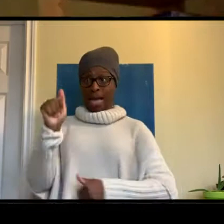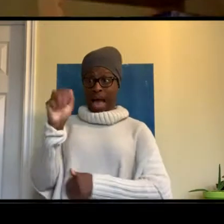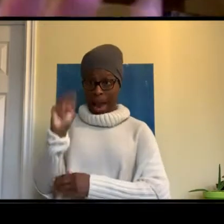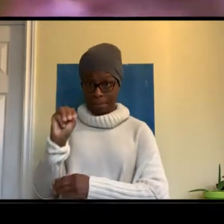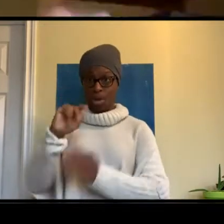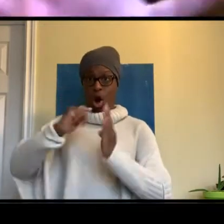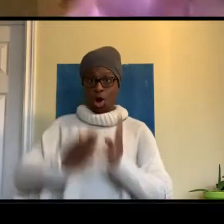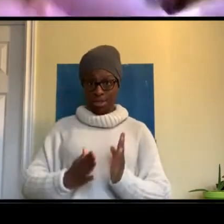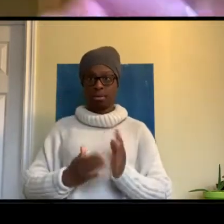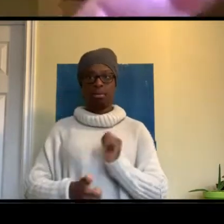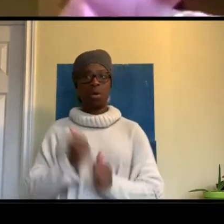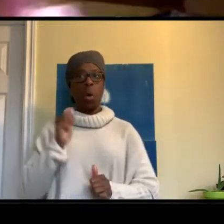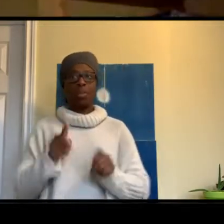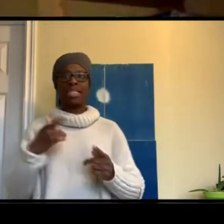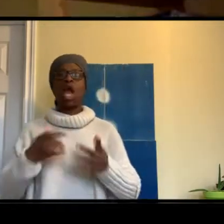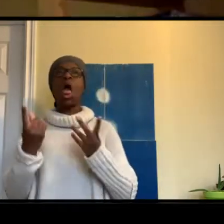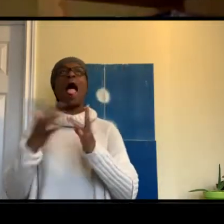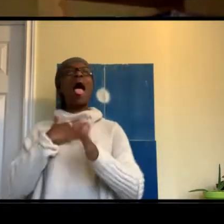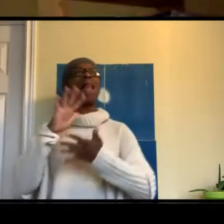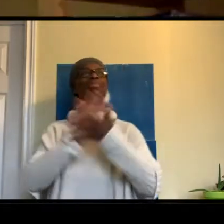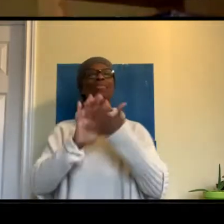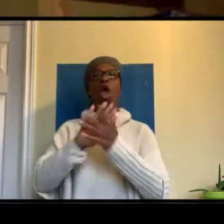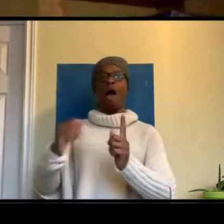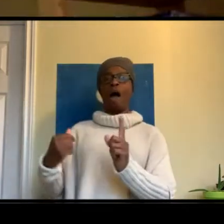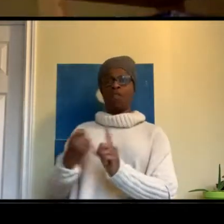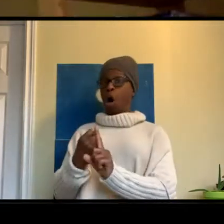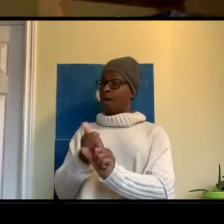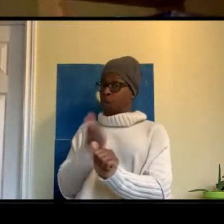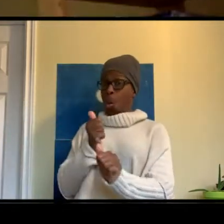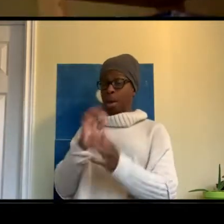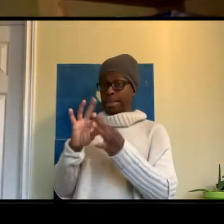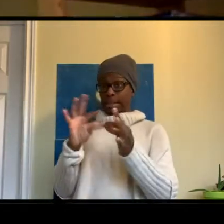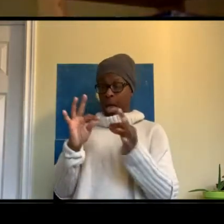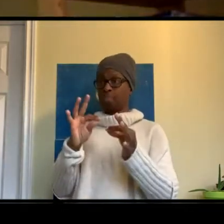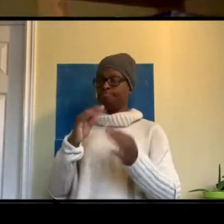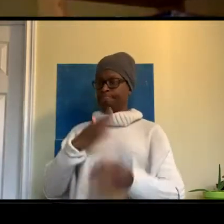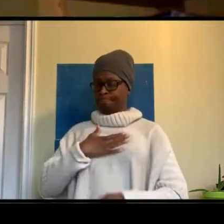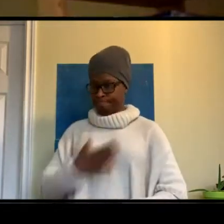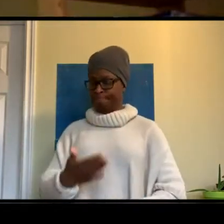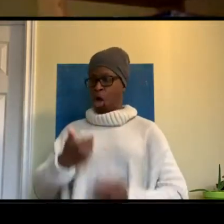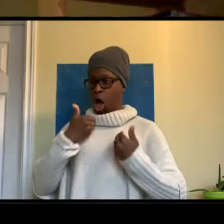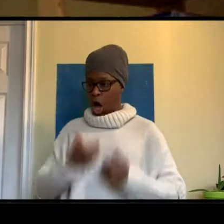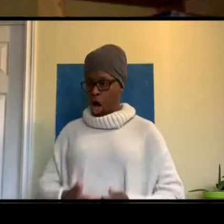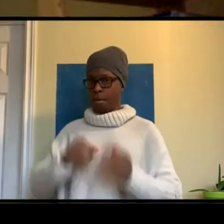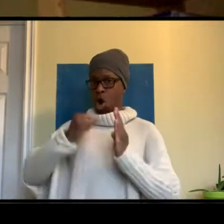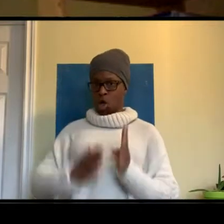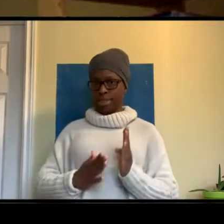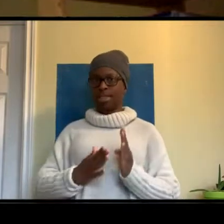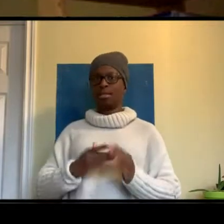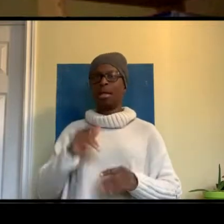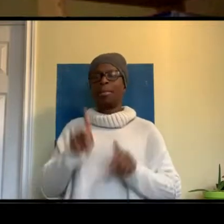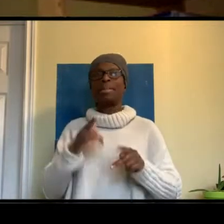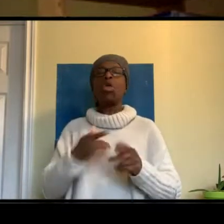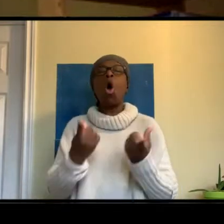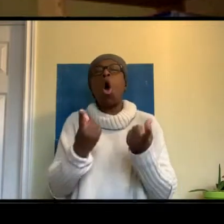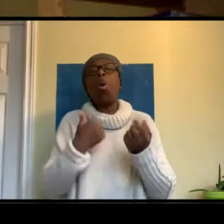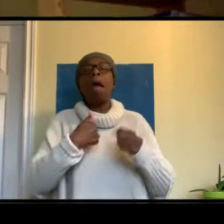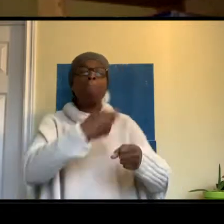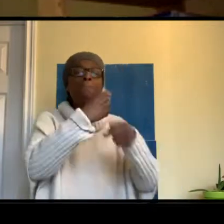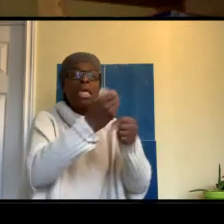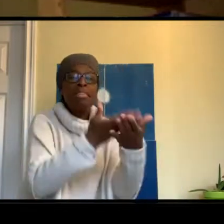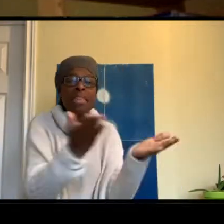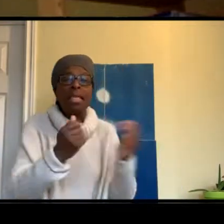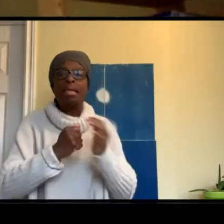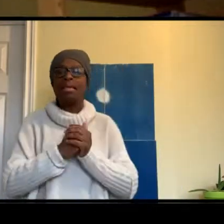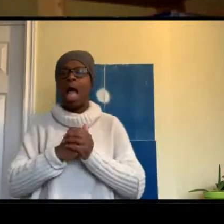you know, I'm creative, I've got my little business, but it took me a couple of years to just be like, no, I'm an artist. And if